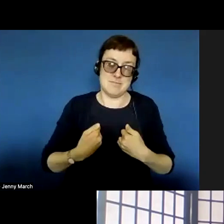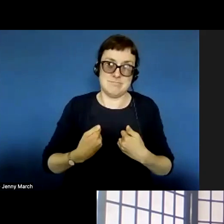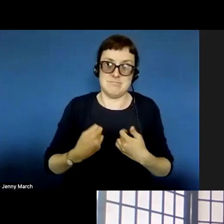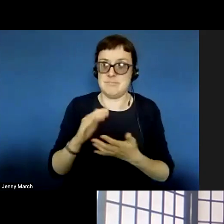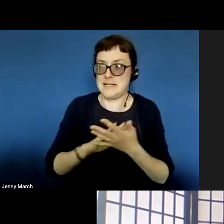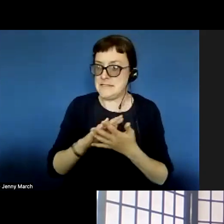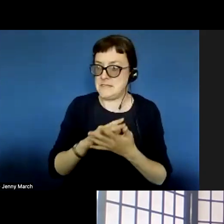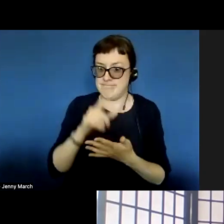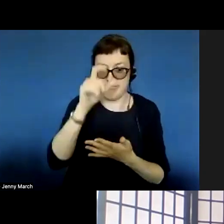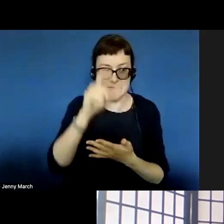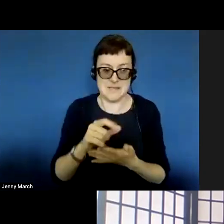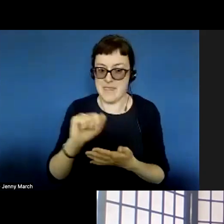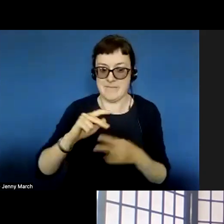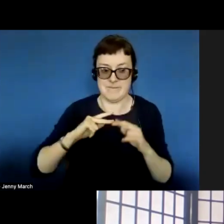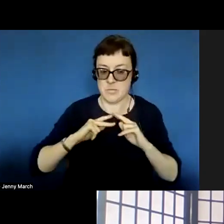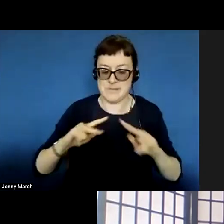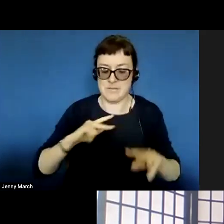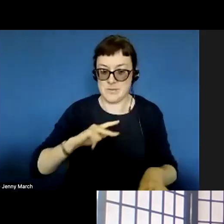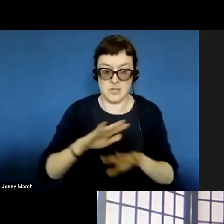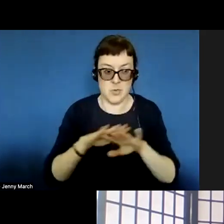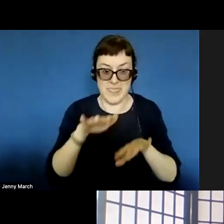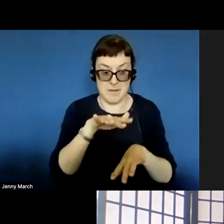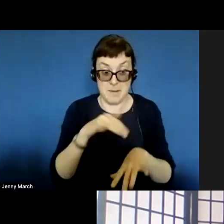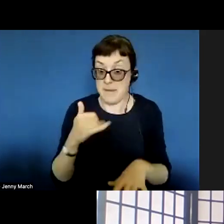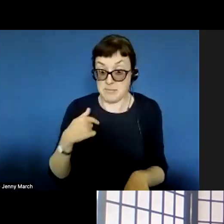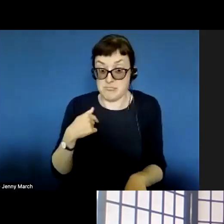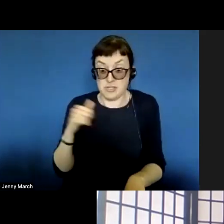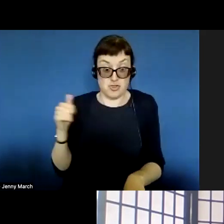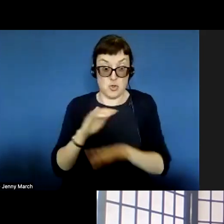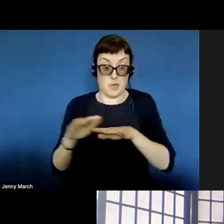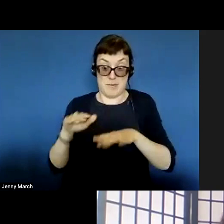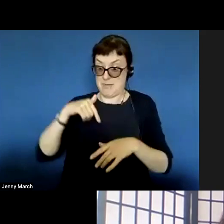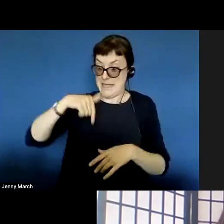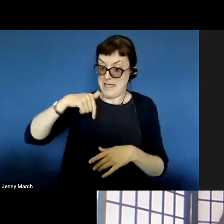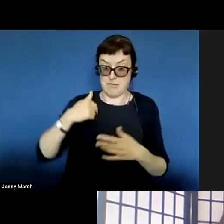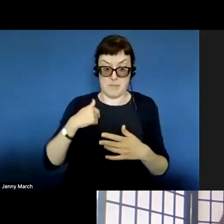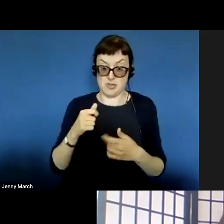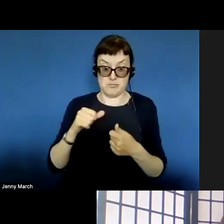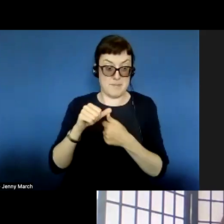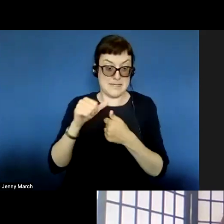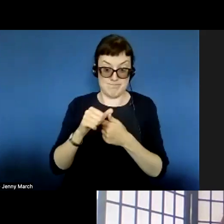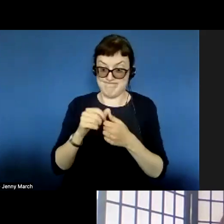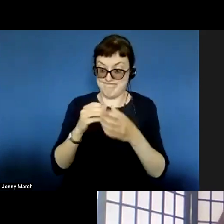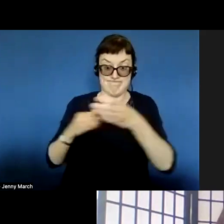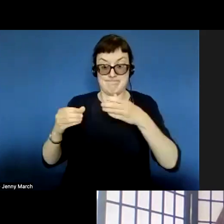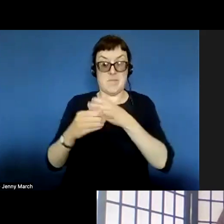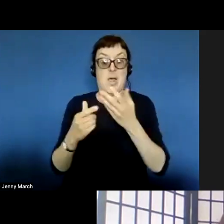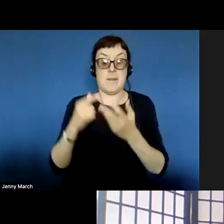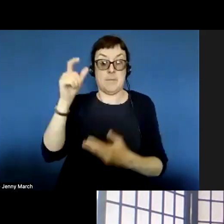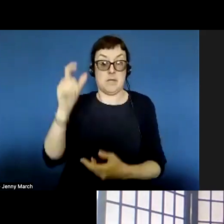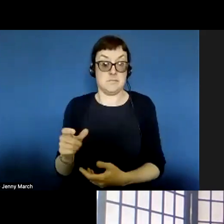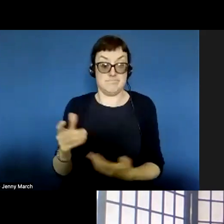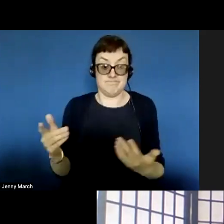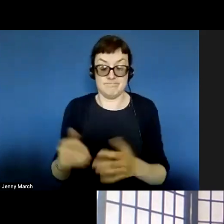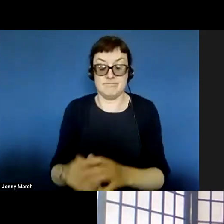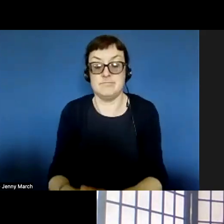certain people's voices that maybe I shouldn't be here today, maybe somebody else. You know, it's like it's weird. Yeah, it is. It's